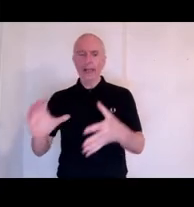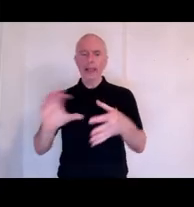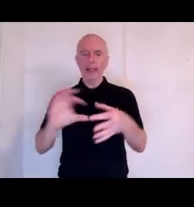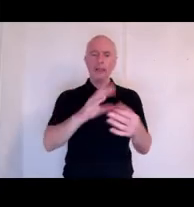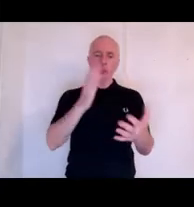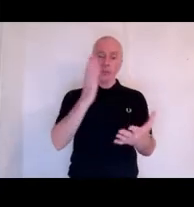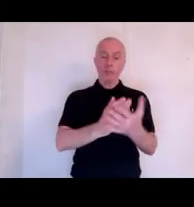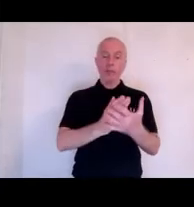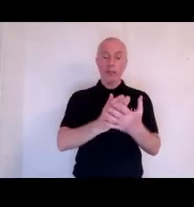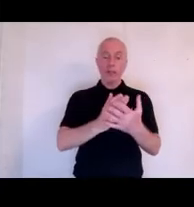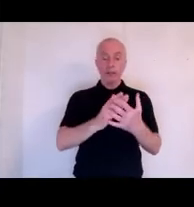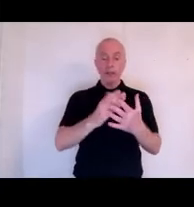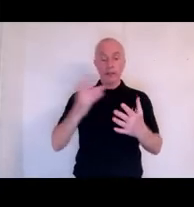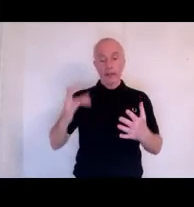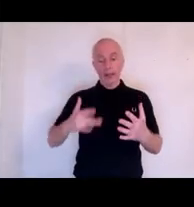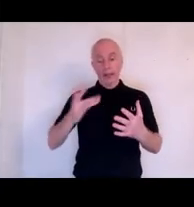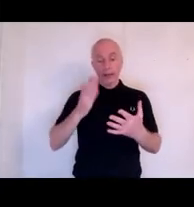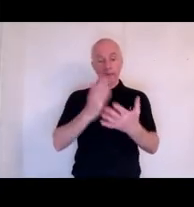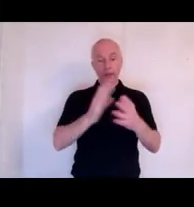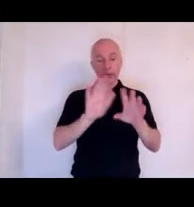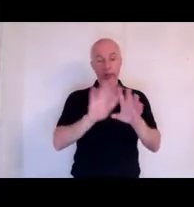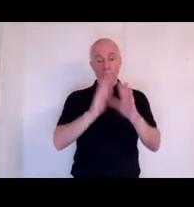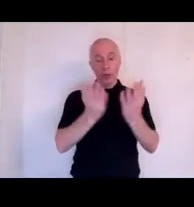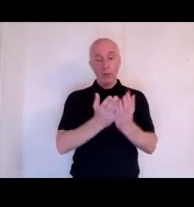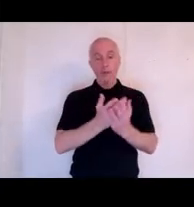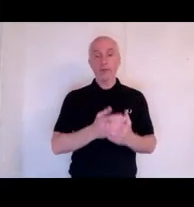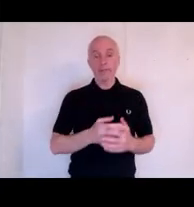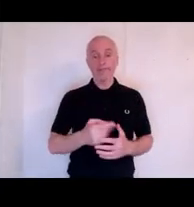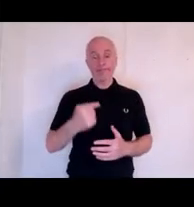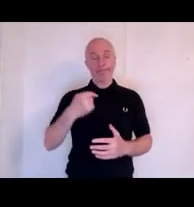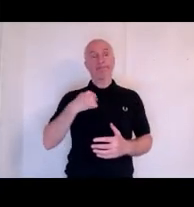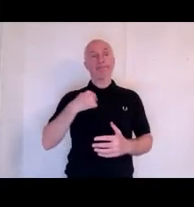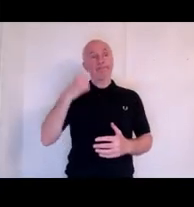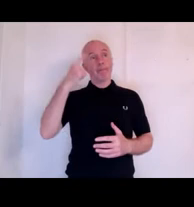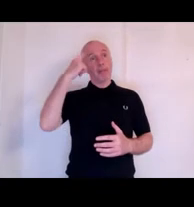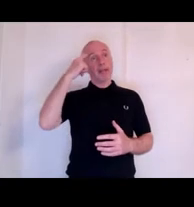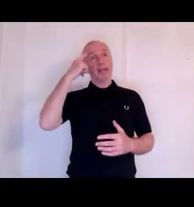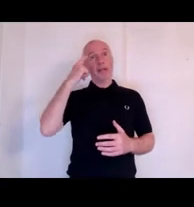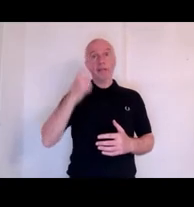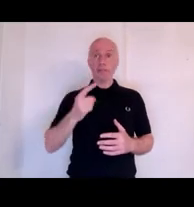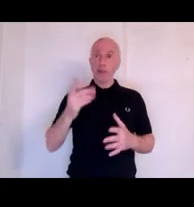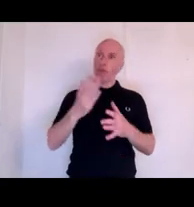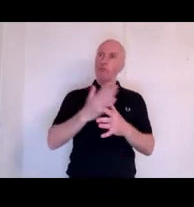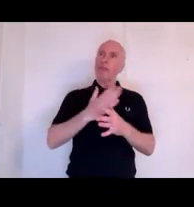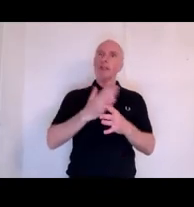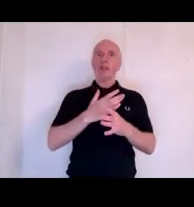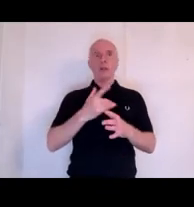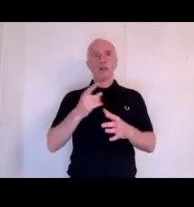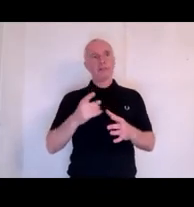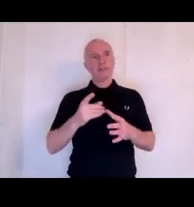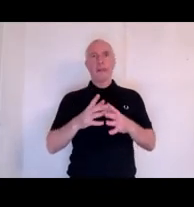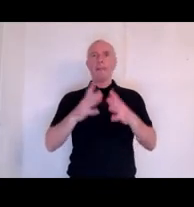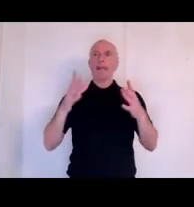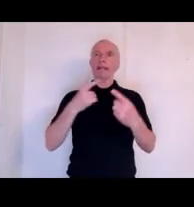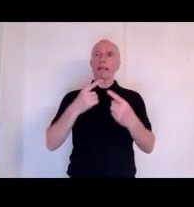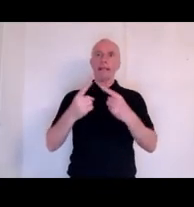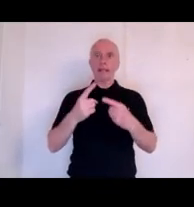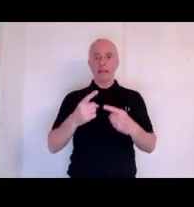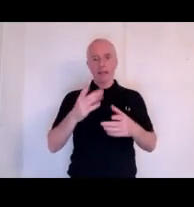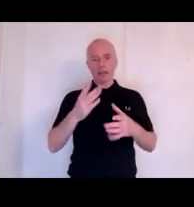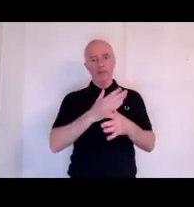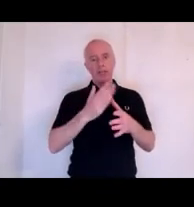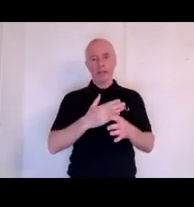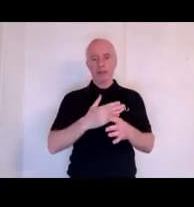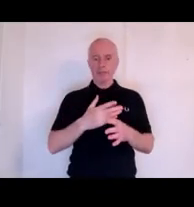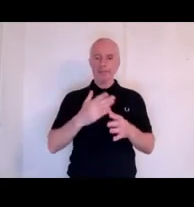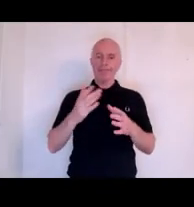that nuclear data is the original big data challenge. Nuclear data research dates back to the